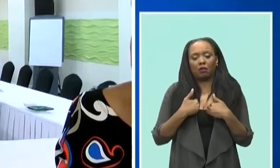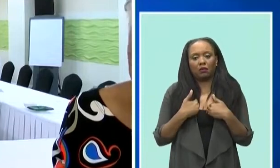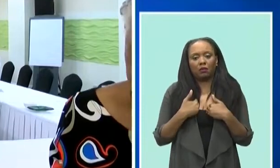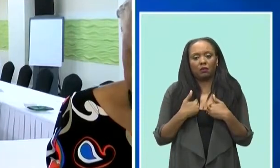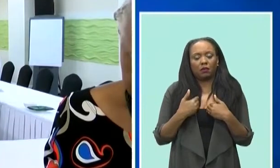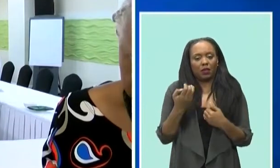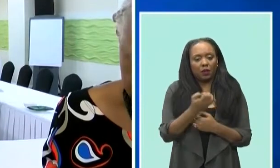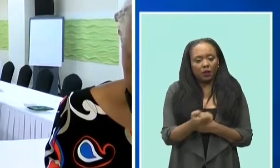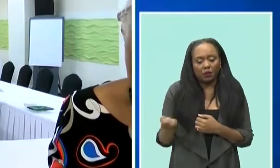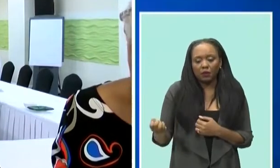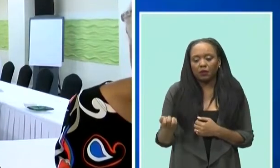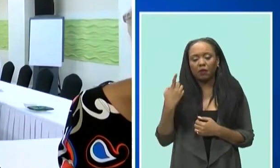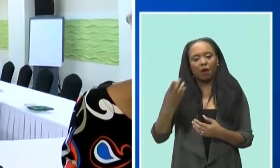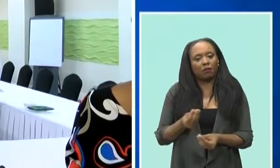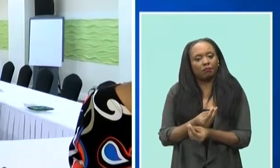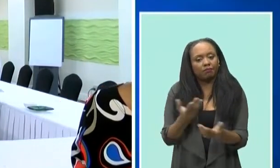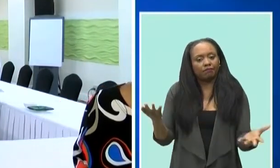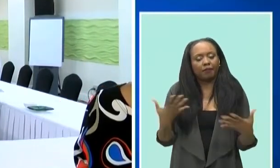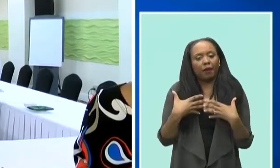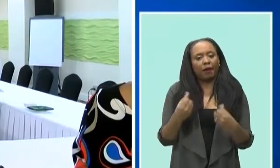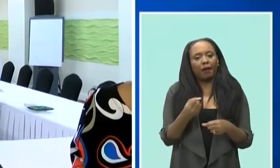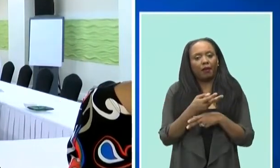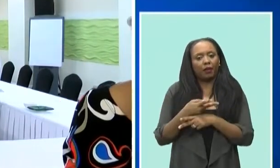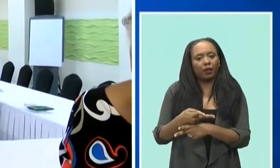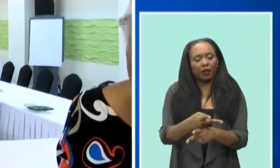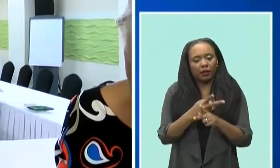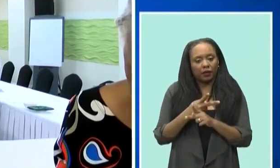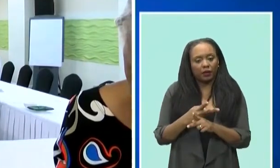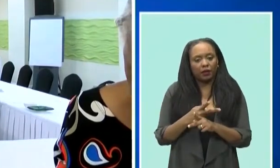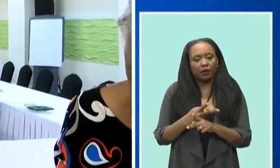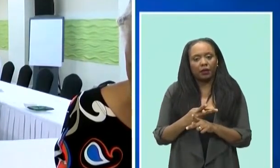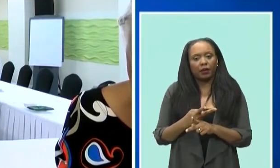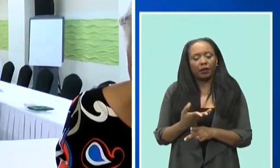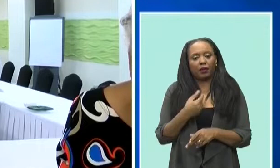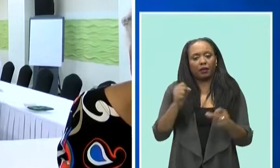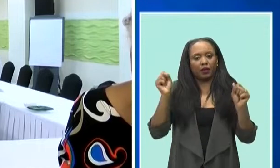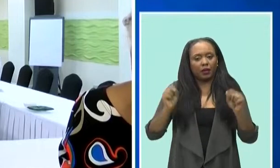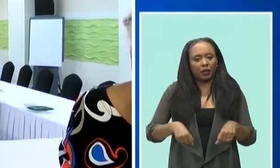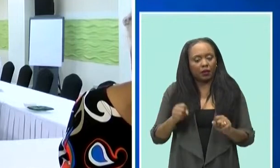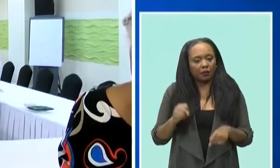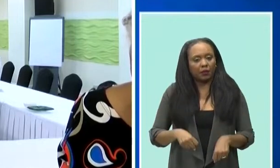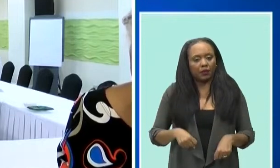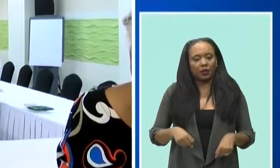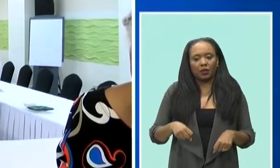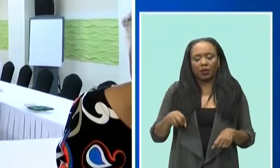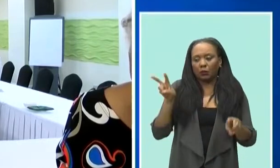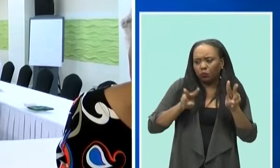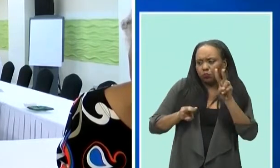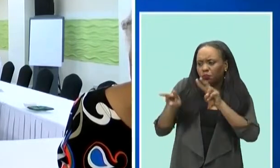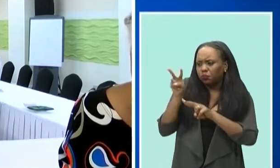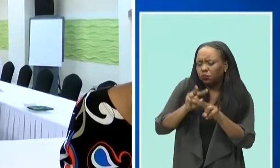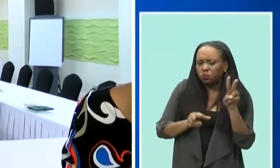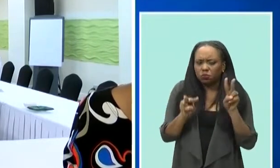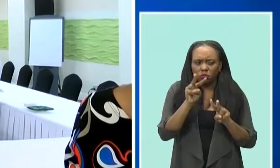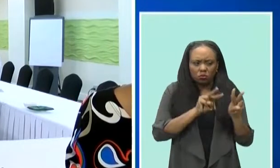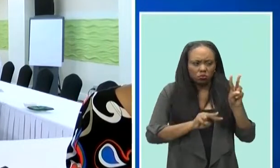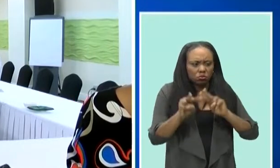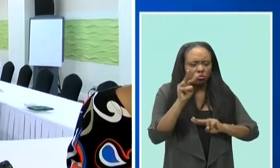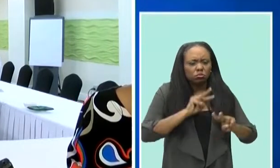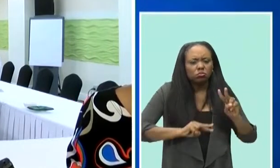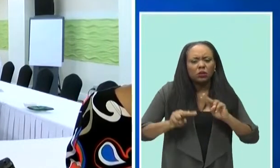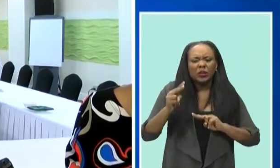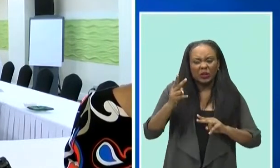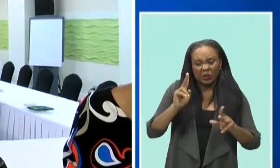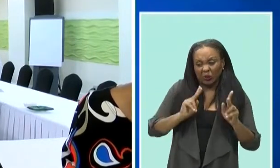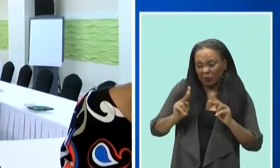require in terms of providing health care, in terms of being able to do the surveillance and so on that they do. But at the